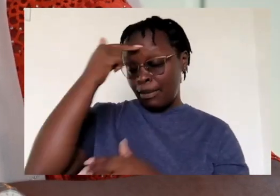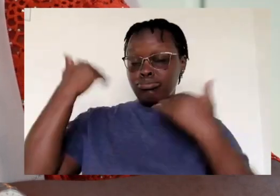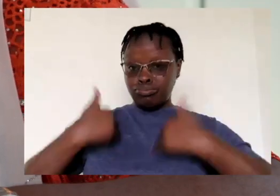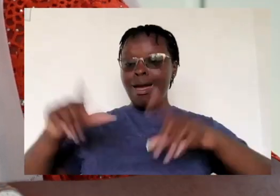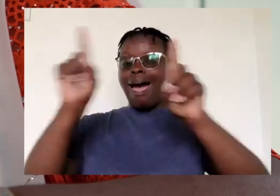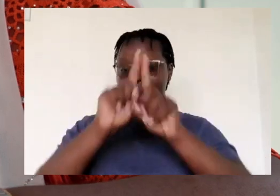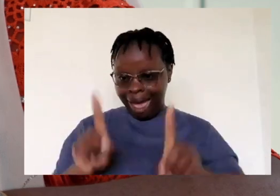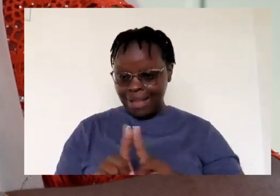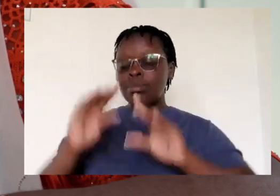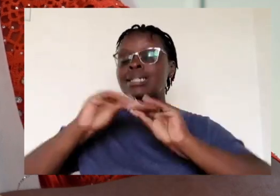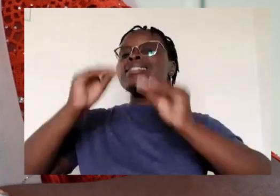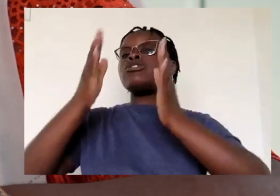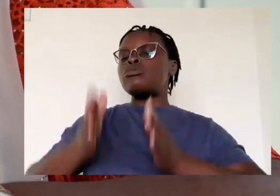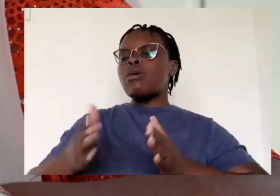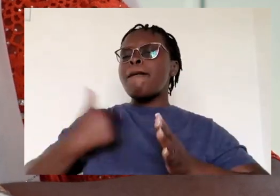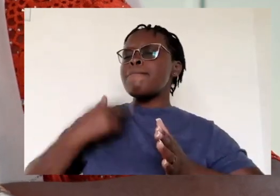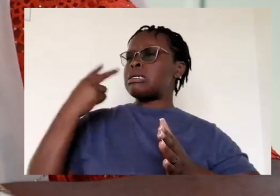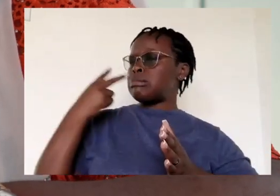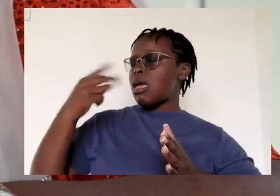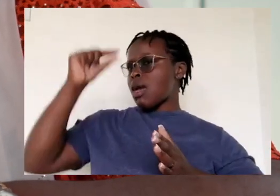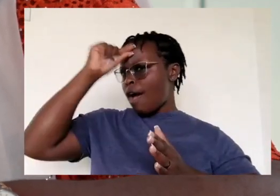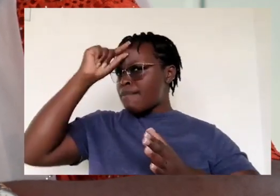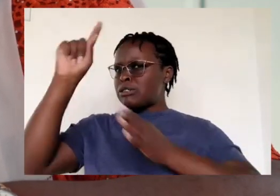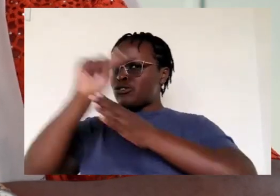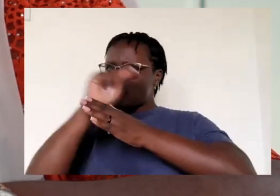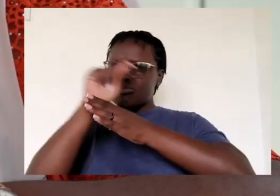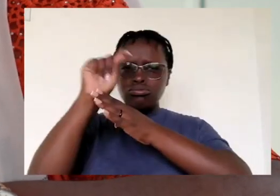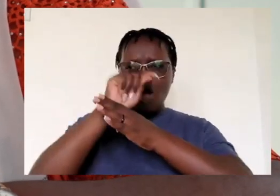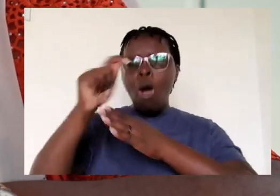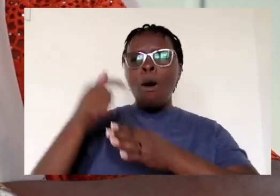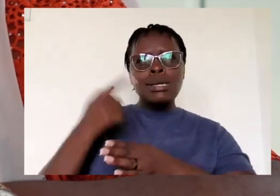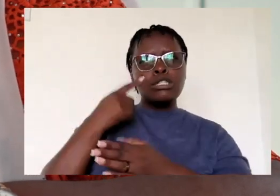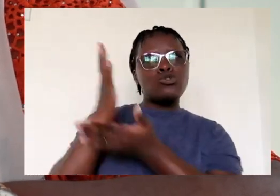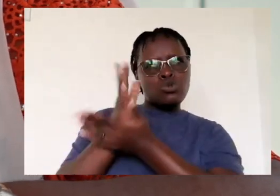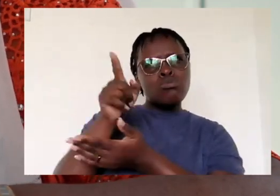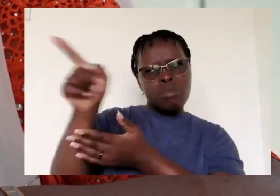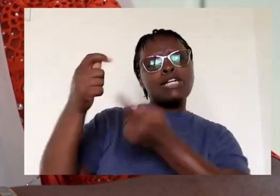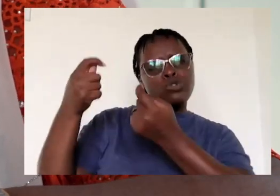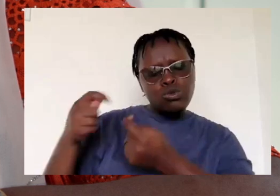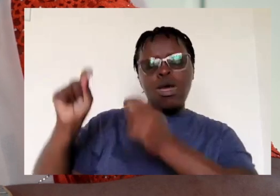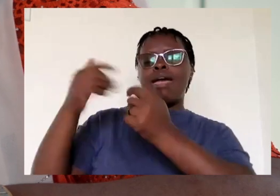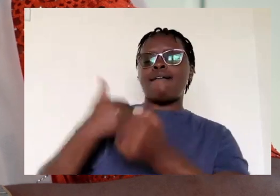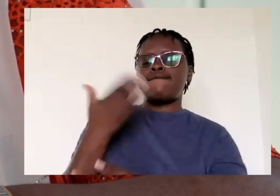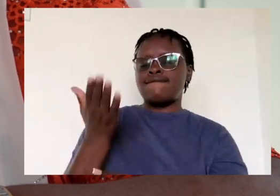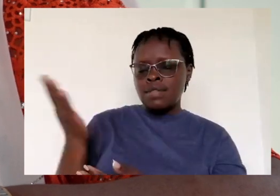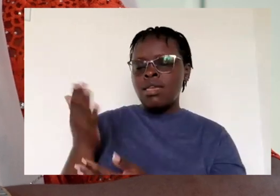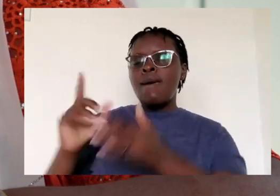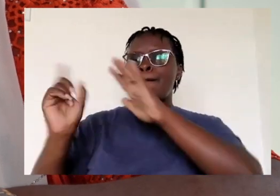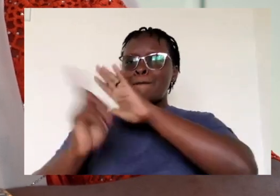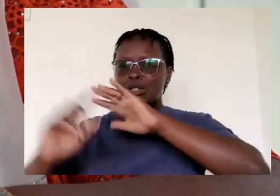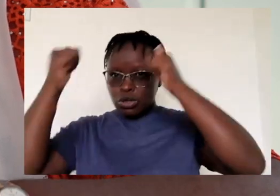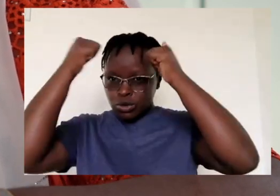an educator, have seen the government training the teachers. I have seen a lot of efforts where the government, through the Ministry of